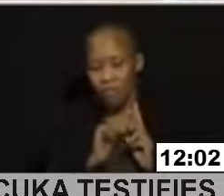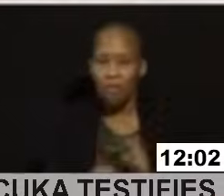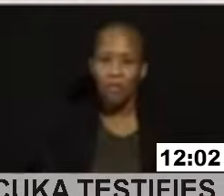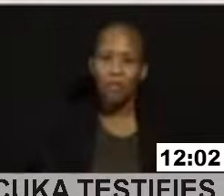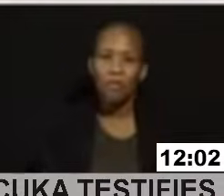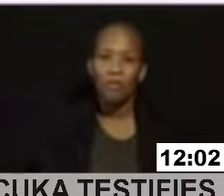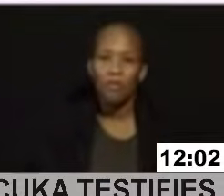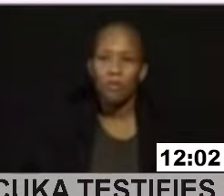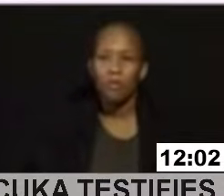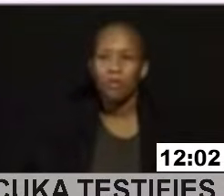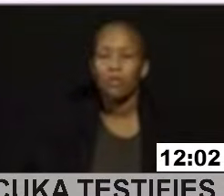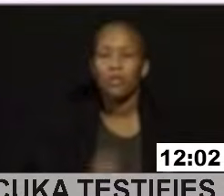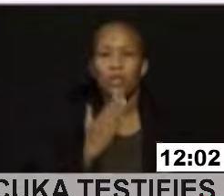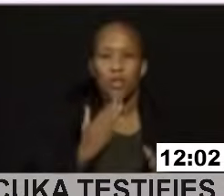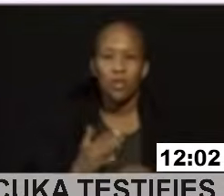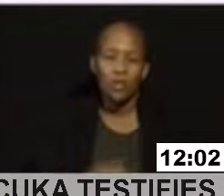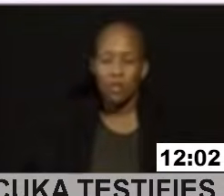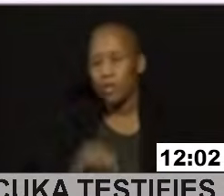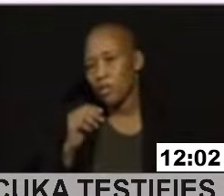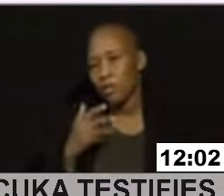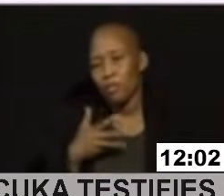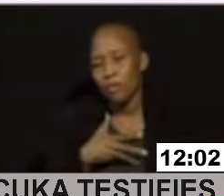Ms. Ranto?